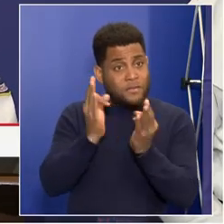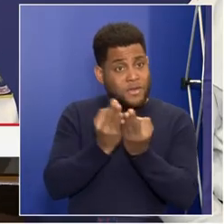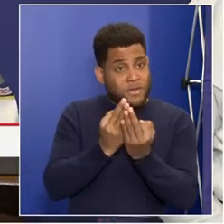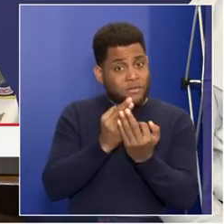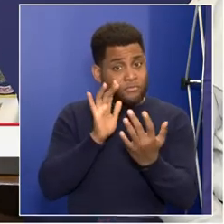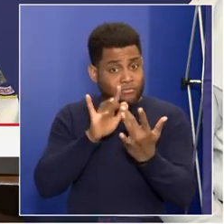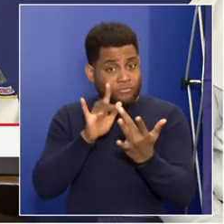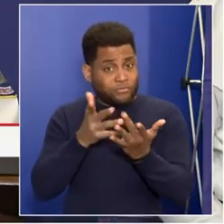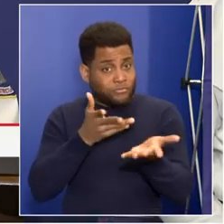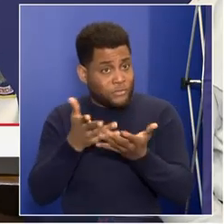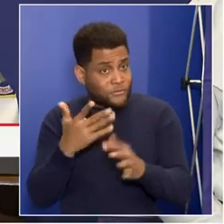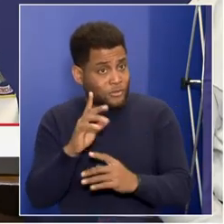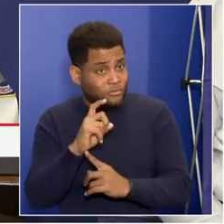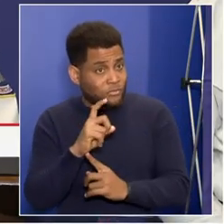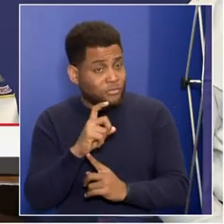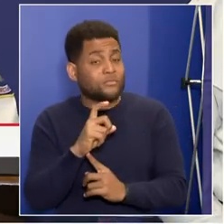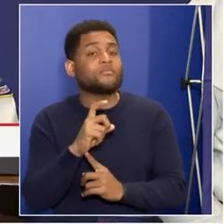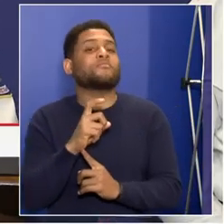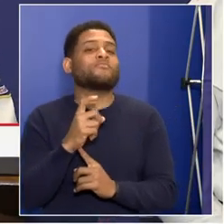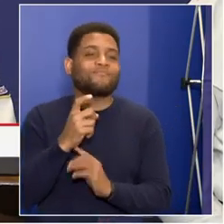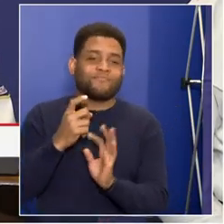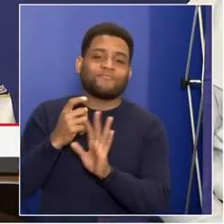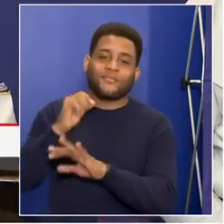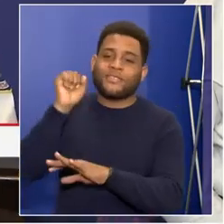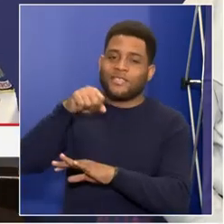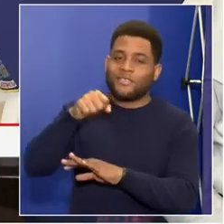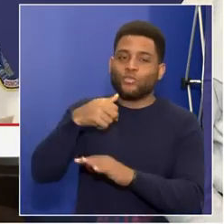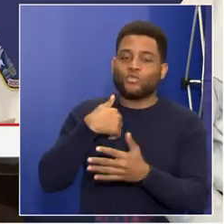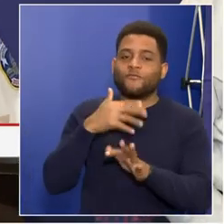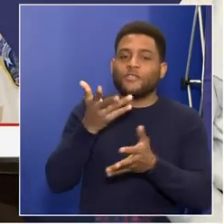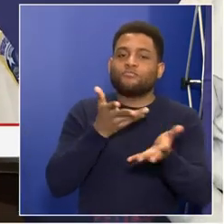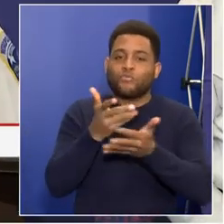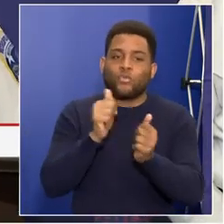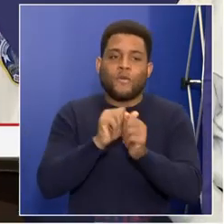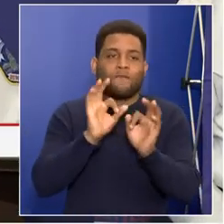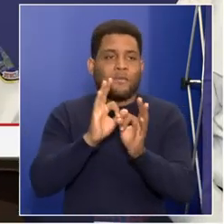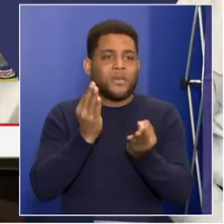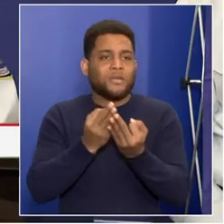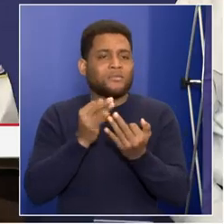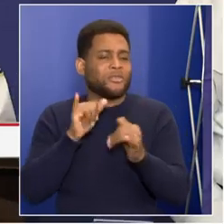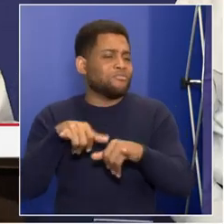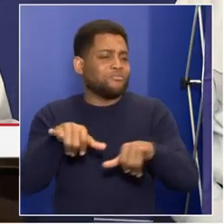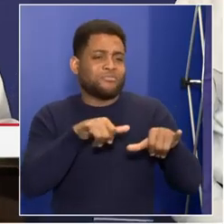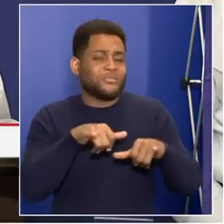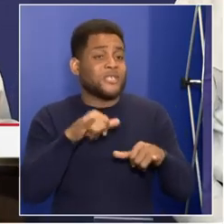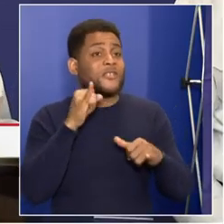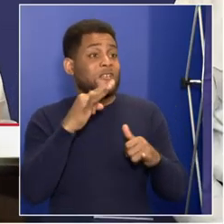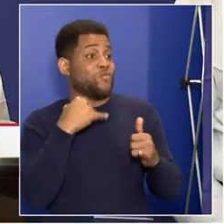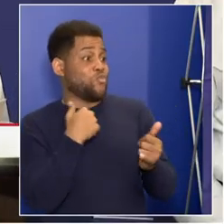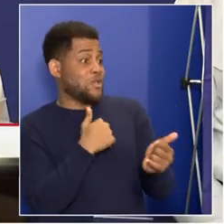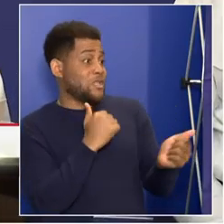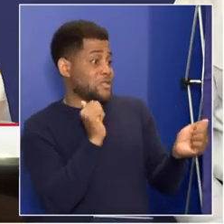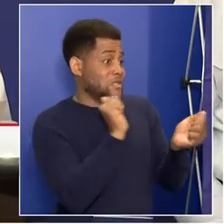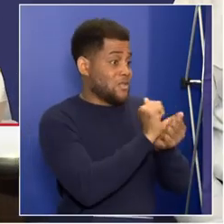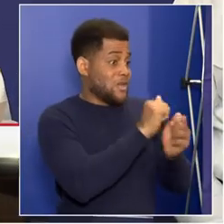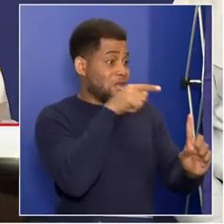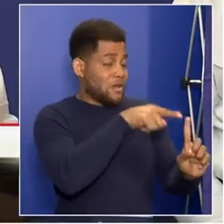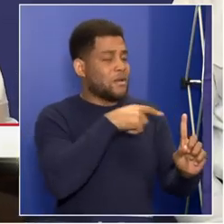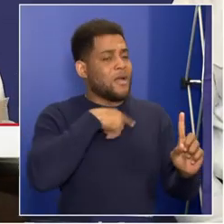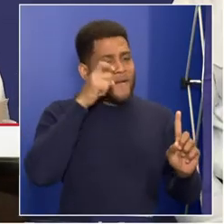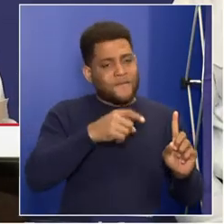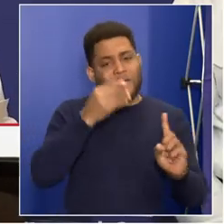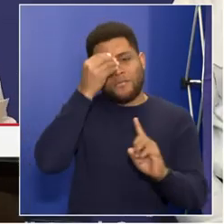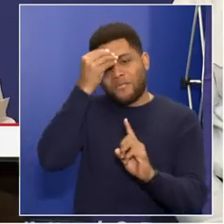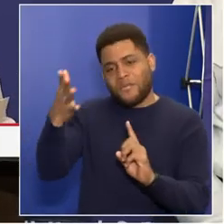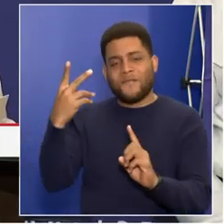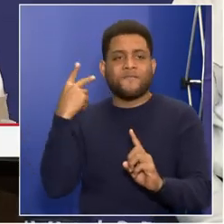next of kin of an arrest when we have a closure in a homicide case. What was their reaction? have not spoke to the family nor the detective, so I